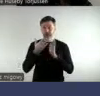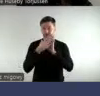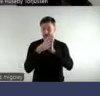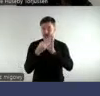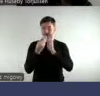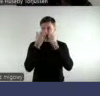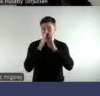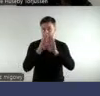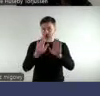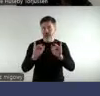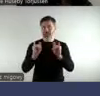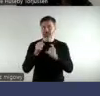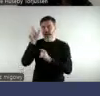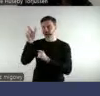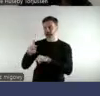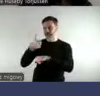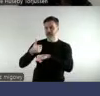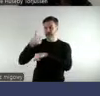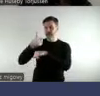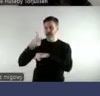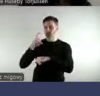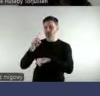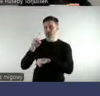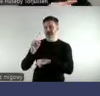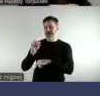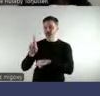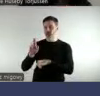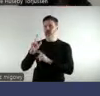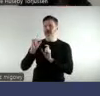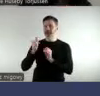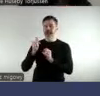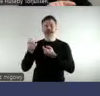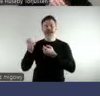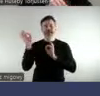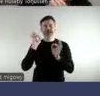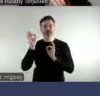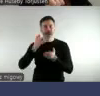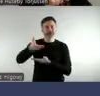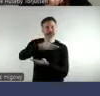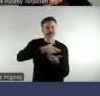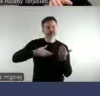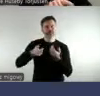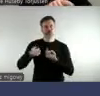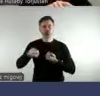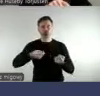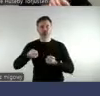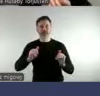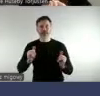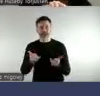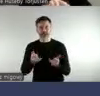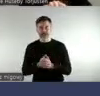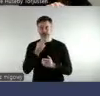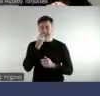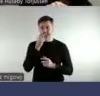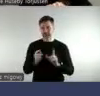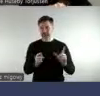crisis. So you have the ministries and directors on the left-hand side, all ministries, but